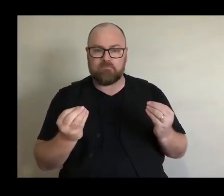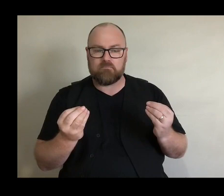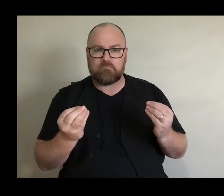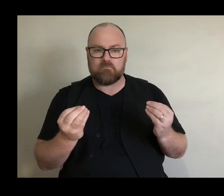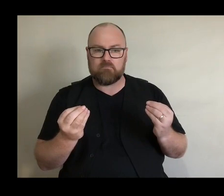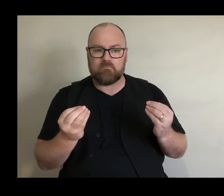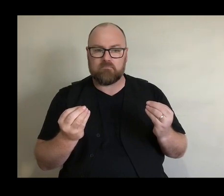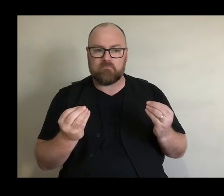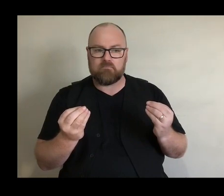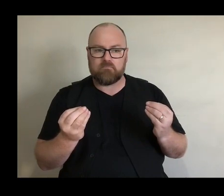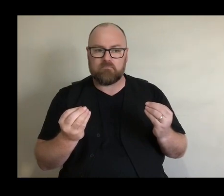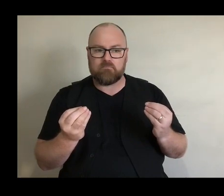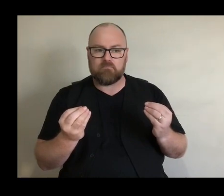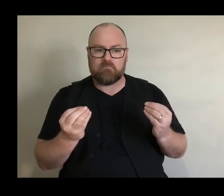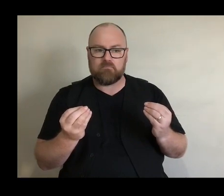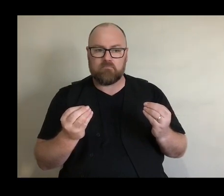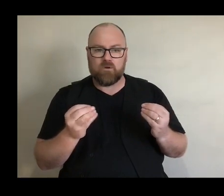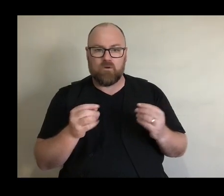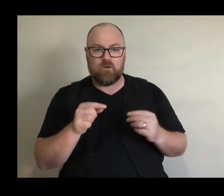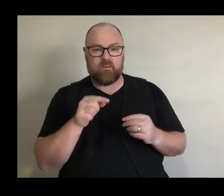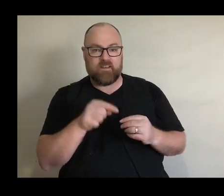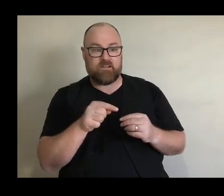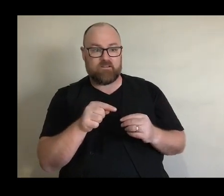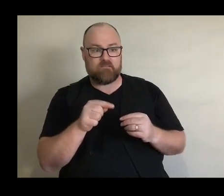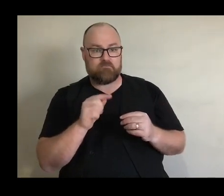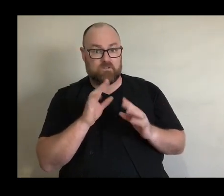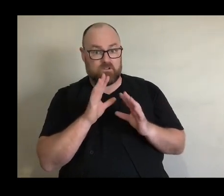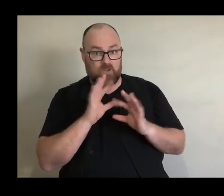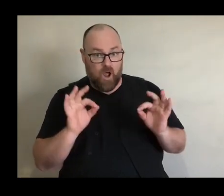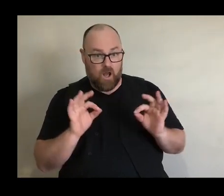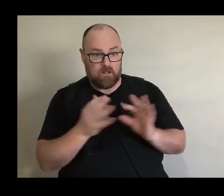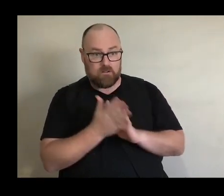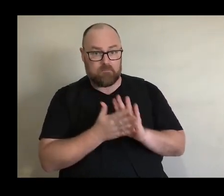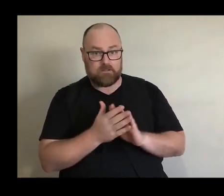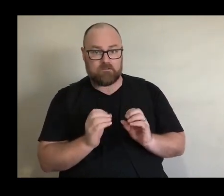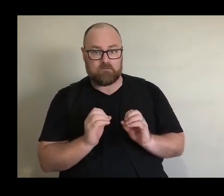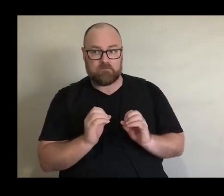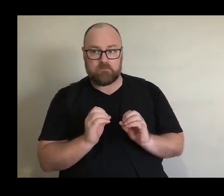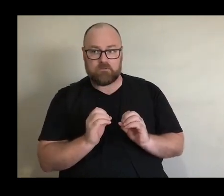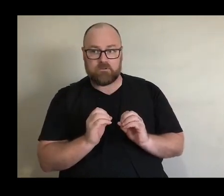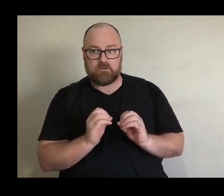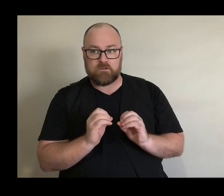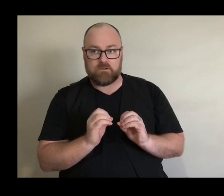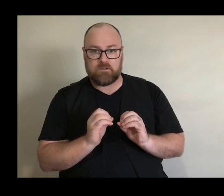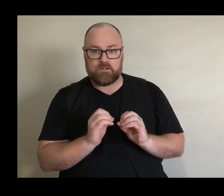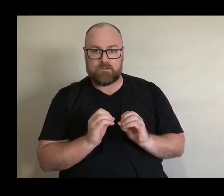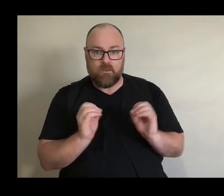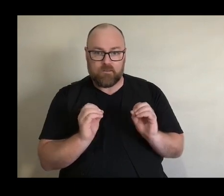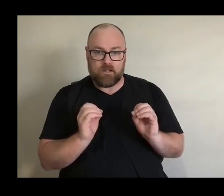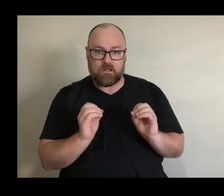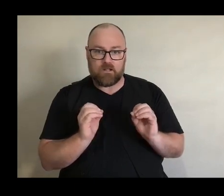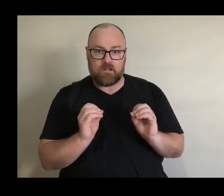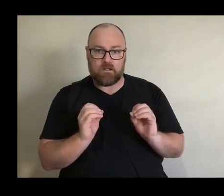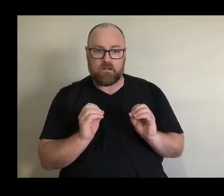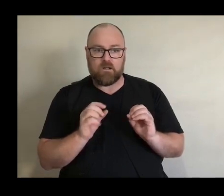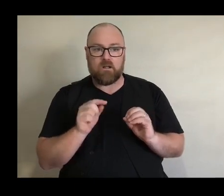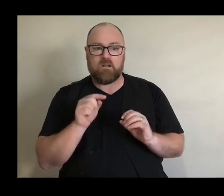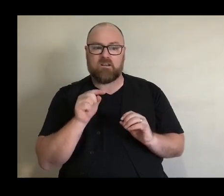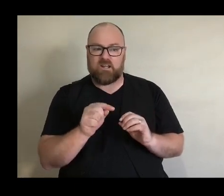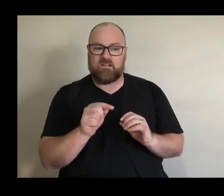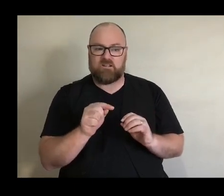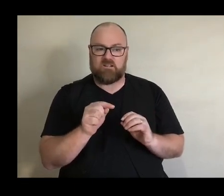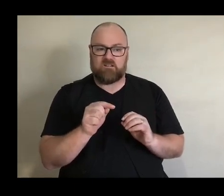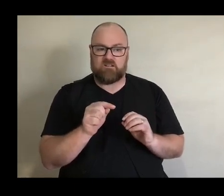this silence is not an absence as in nothing. It is in of itself an object, and it is something that I think a lot of Indigenous